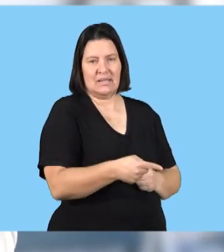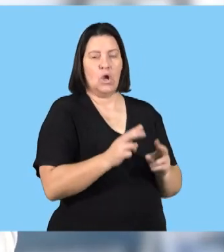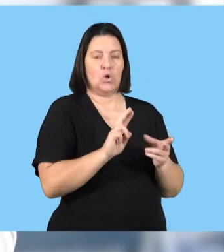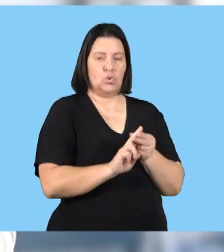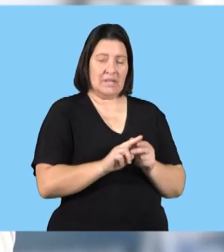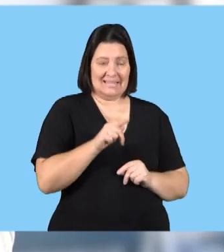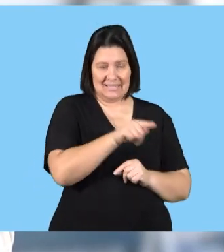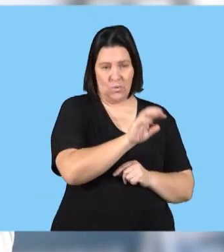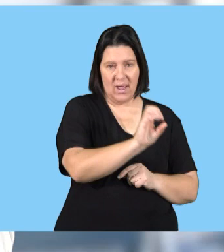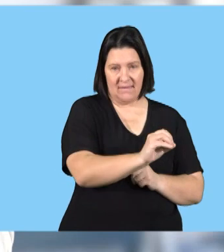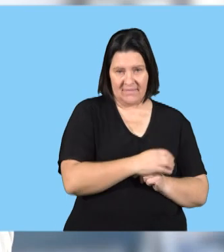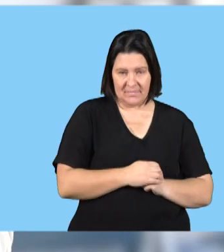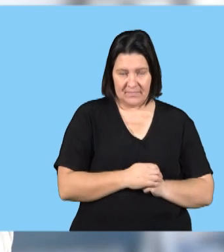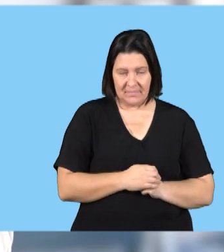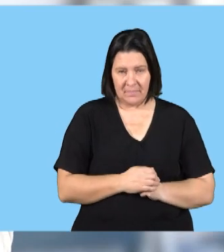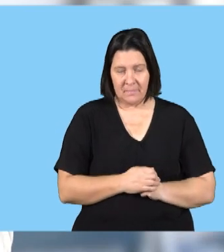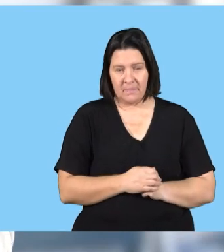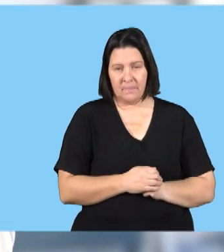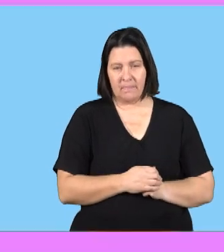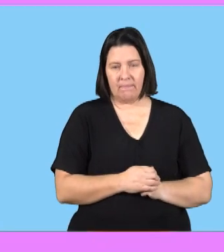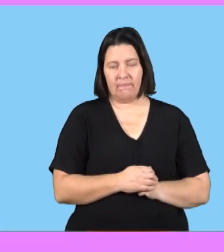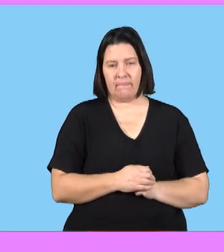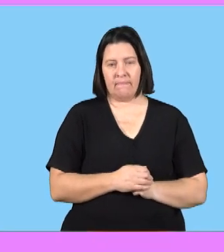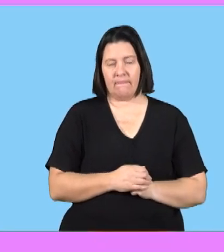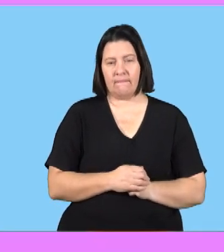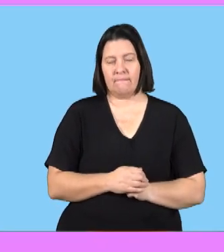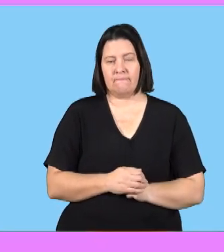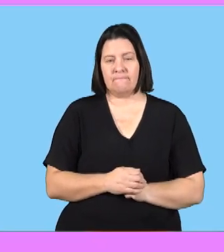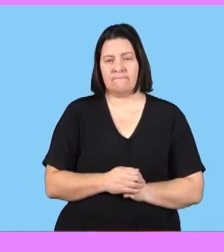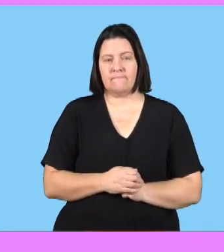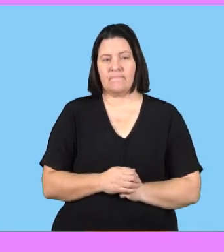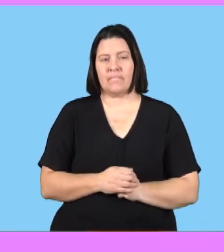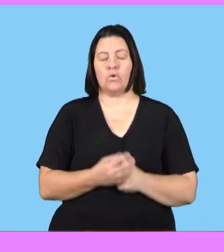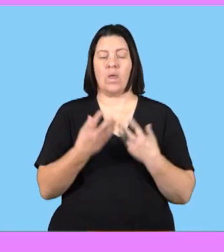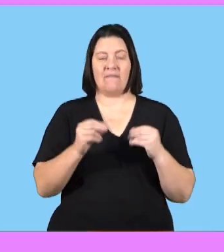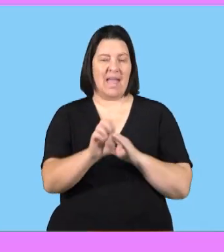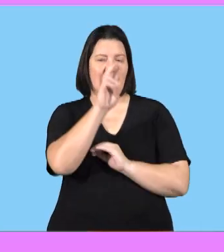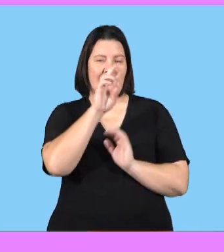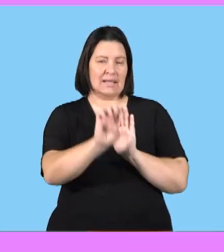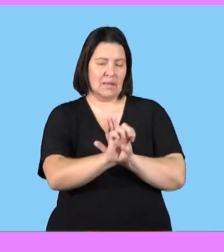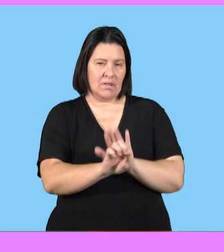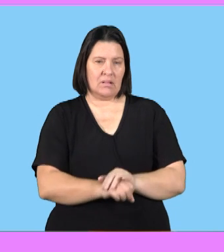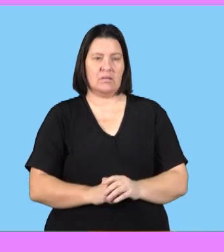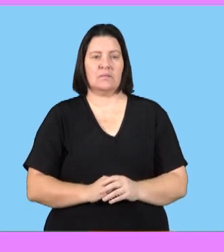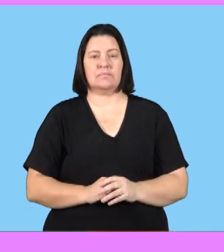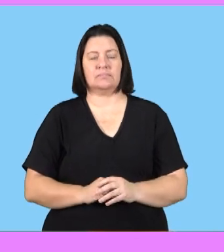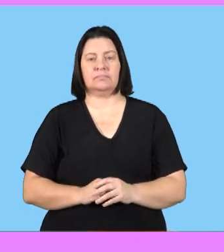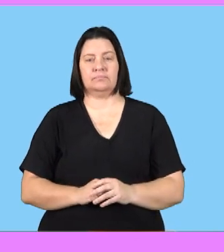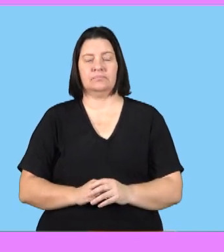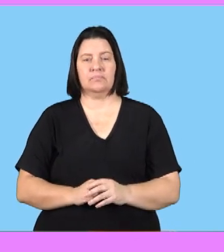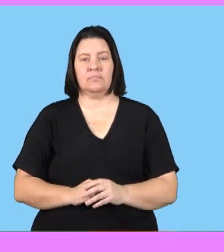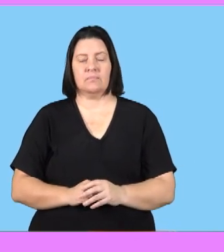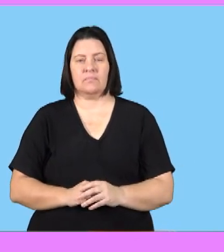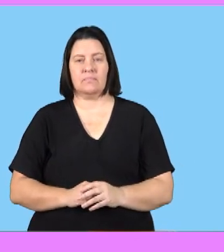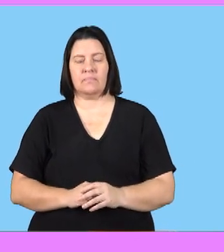the unit that you are having in your answer. So let us have a look at this example. The first